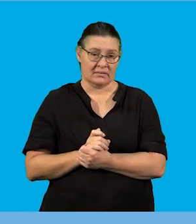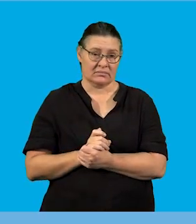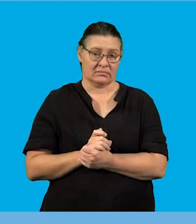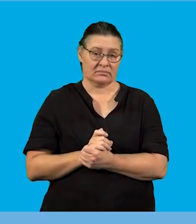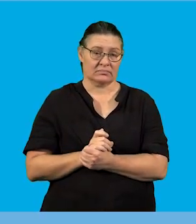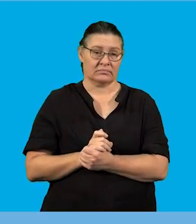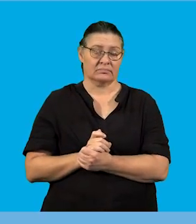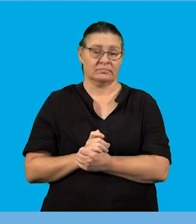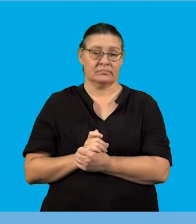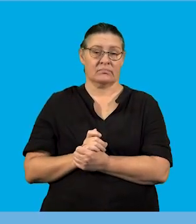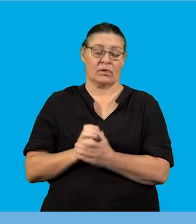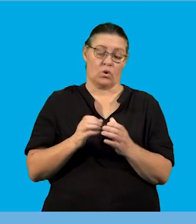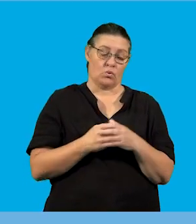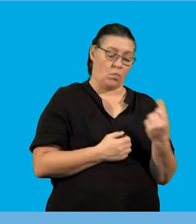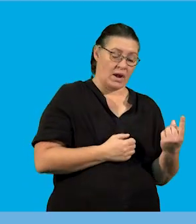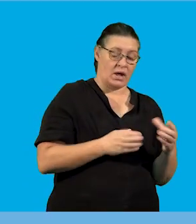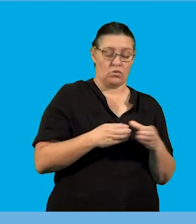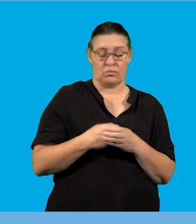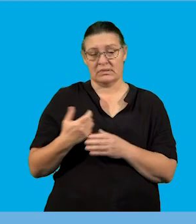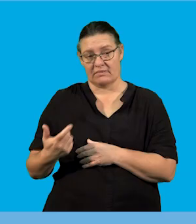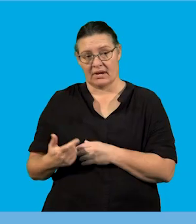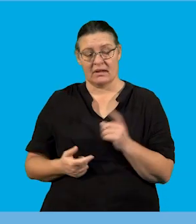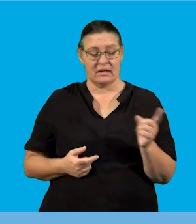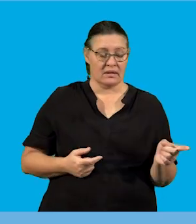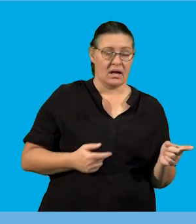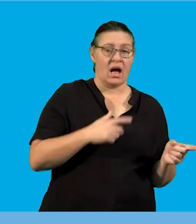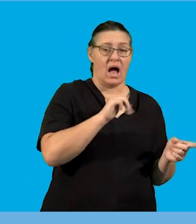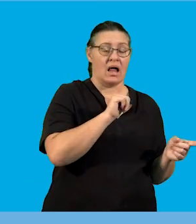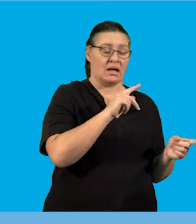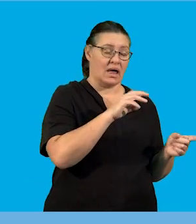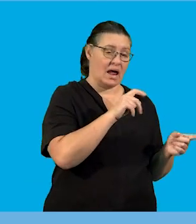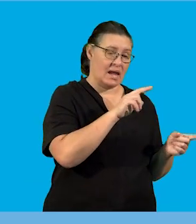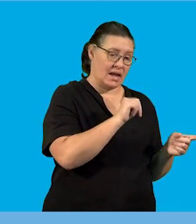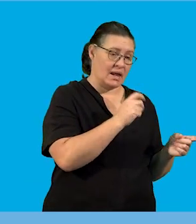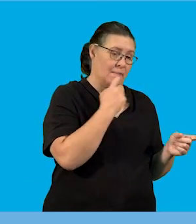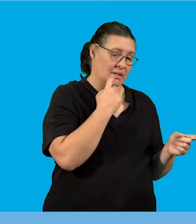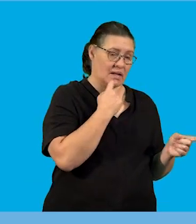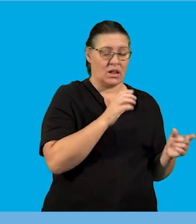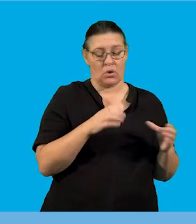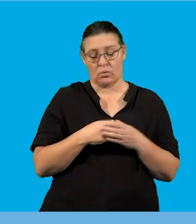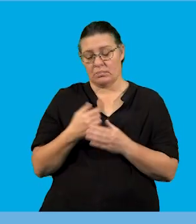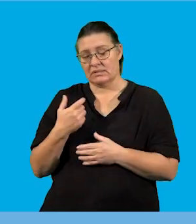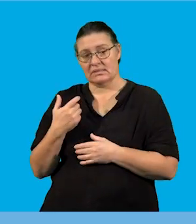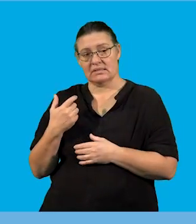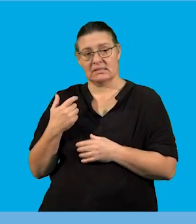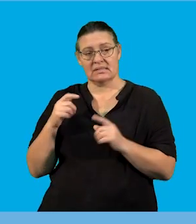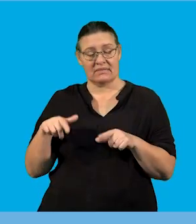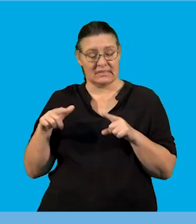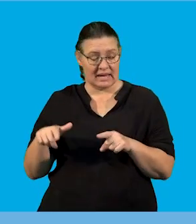So this is in group 1 and this is in group 7. Remember, elements in group 1 are called alkali metals, and elements in